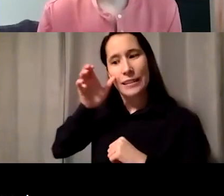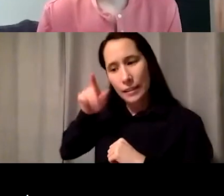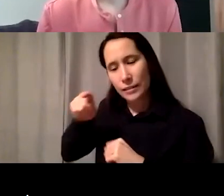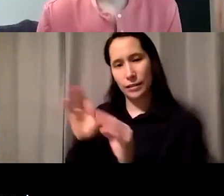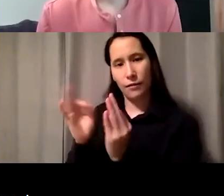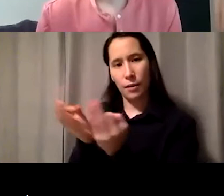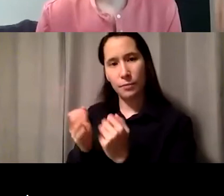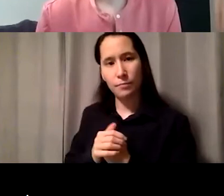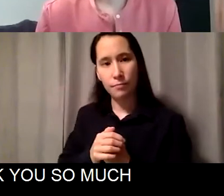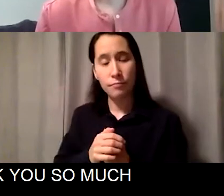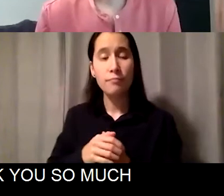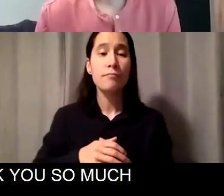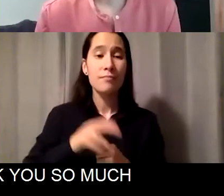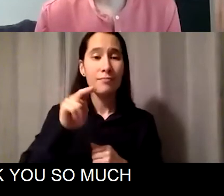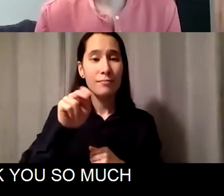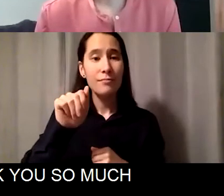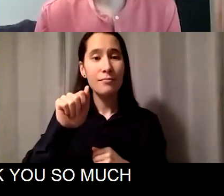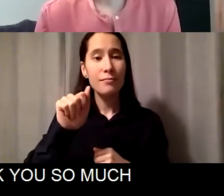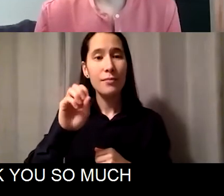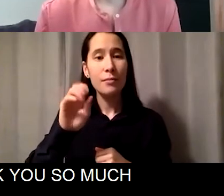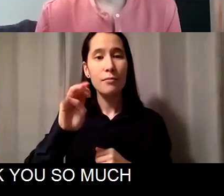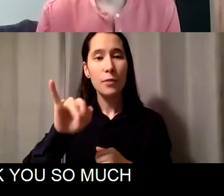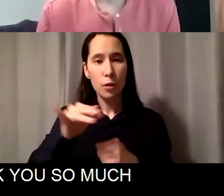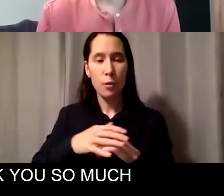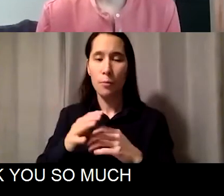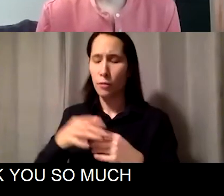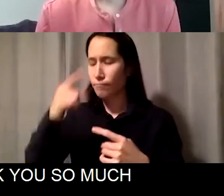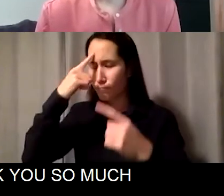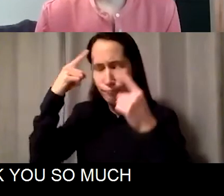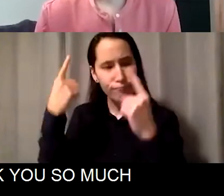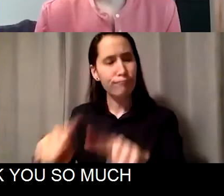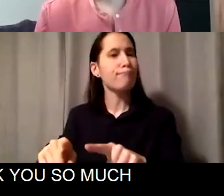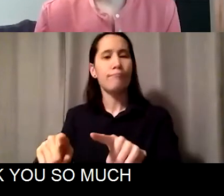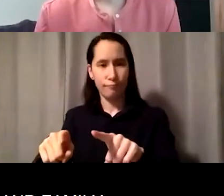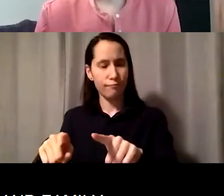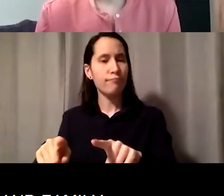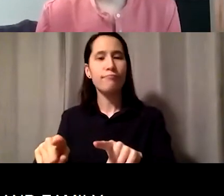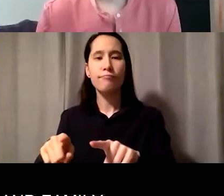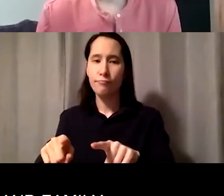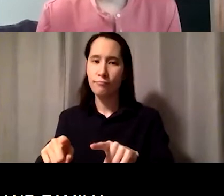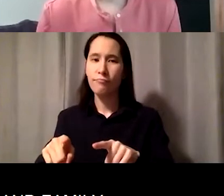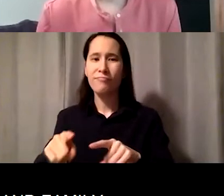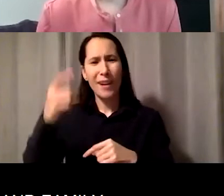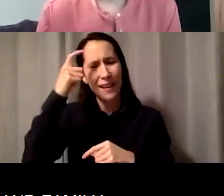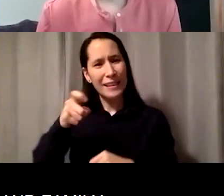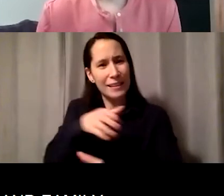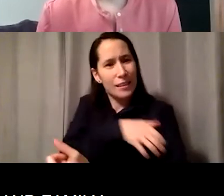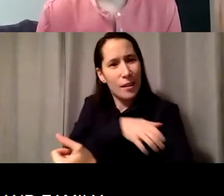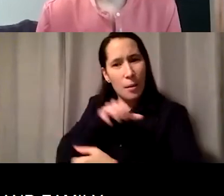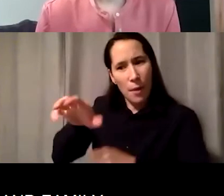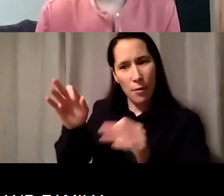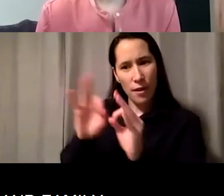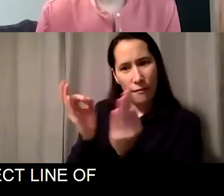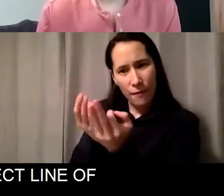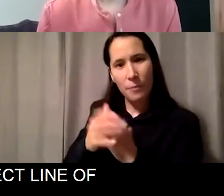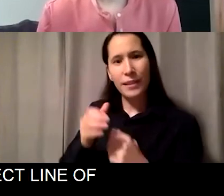I totally agree with you, Isabel, and thank you so much for that suggestion to sort of empower the resident and family